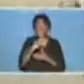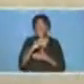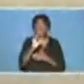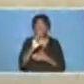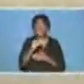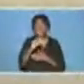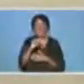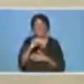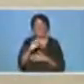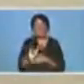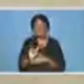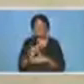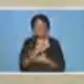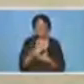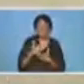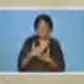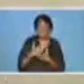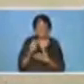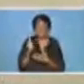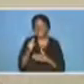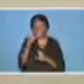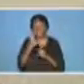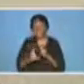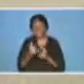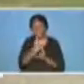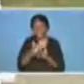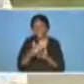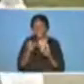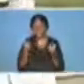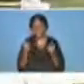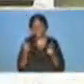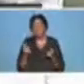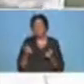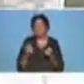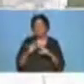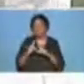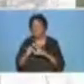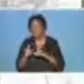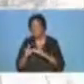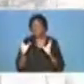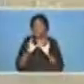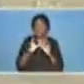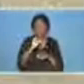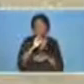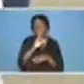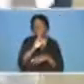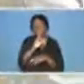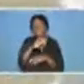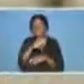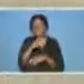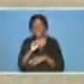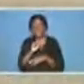During the final phase, they would have done numerous certifications, the ISPS certification, along